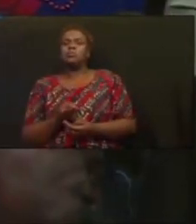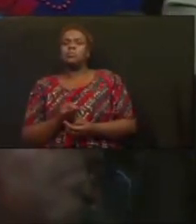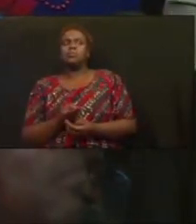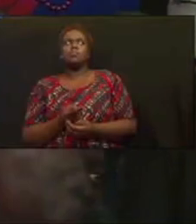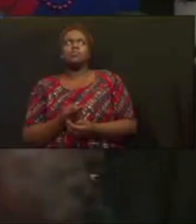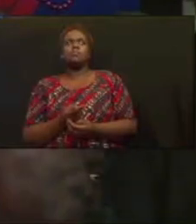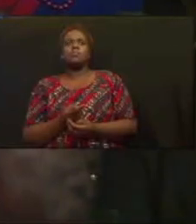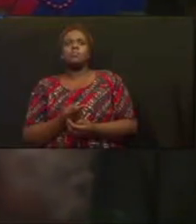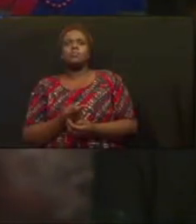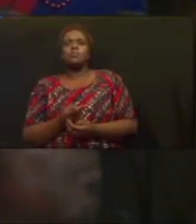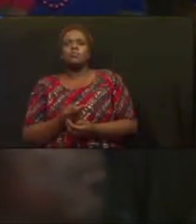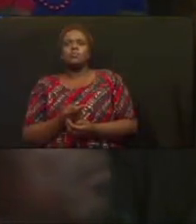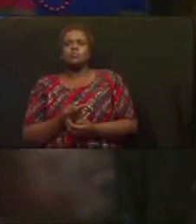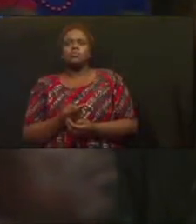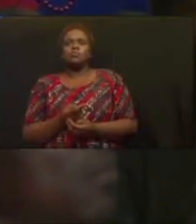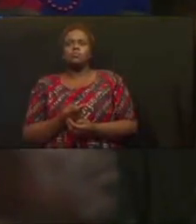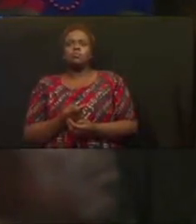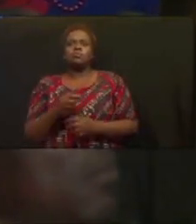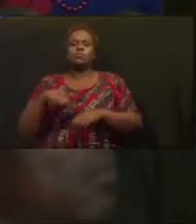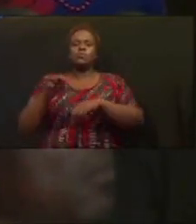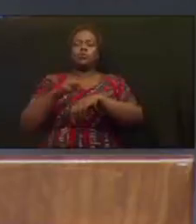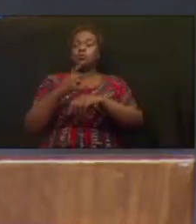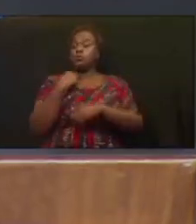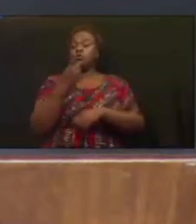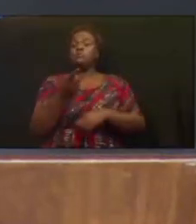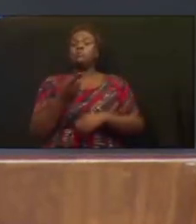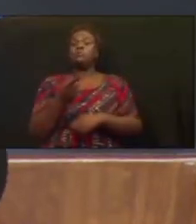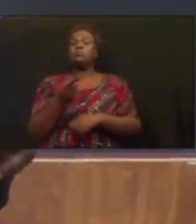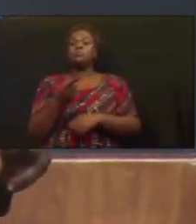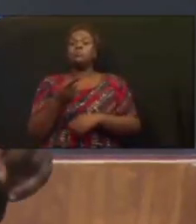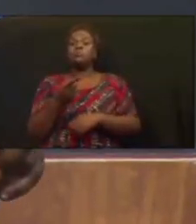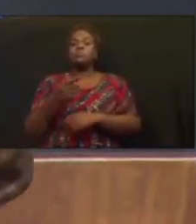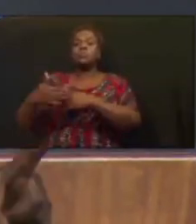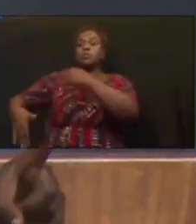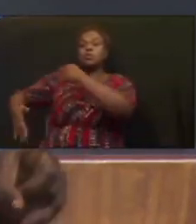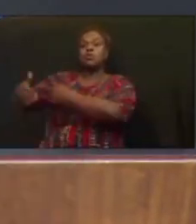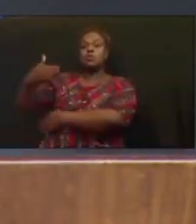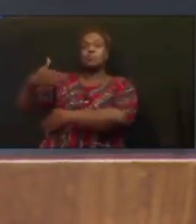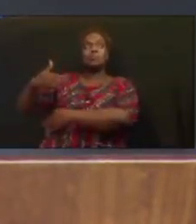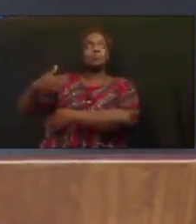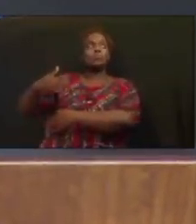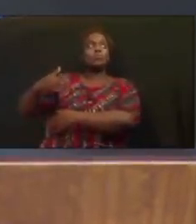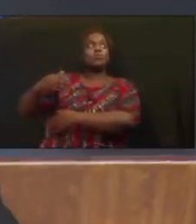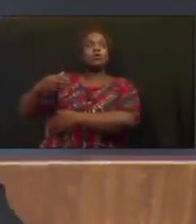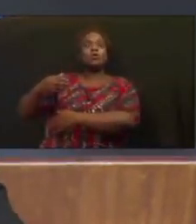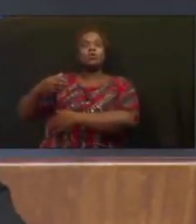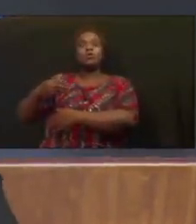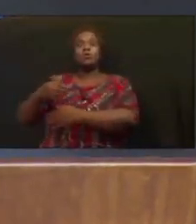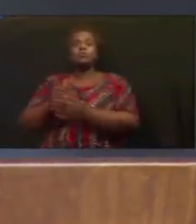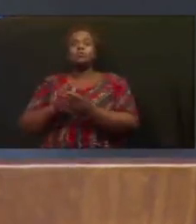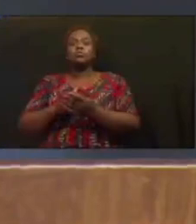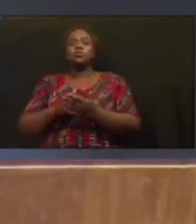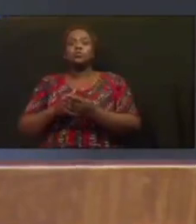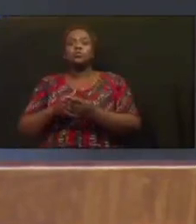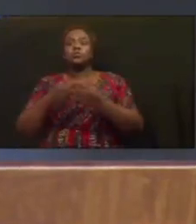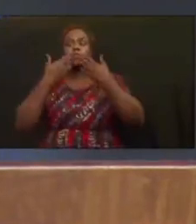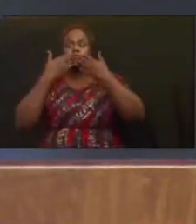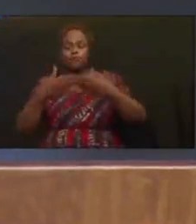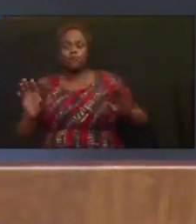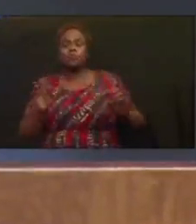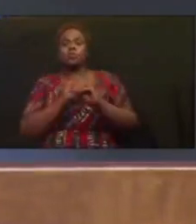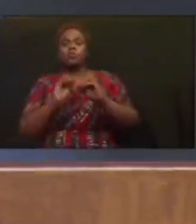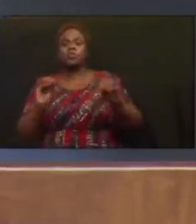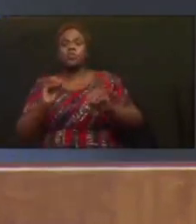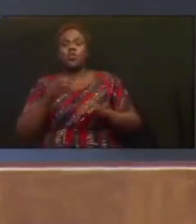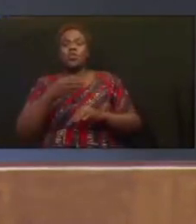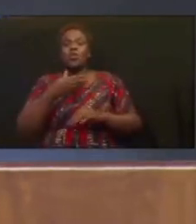There is a part of the anthem of my nation that says that the labors of our heroes past should not be in vain. Let it not be that the fathers